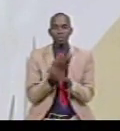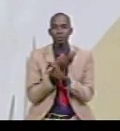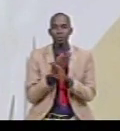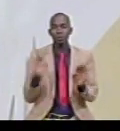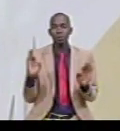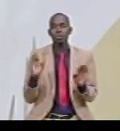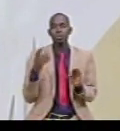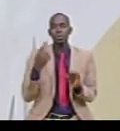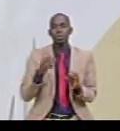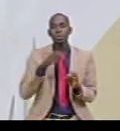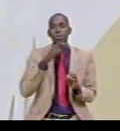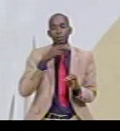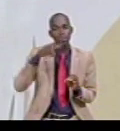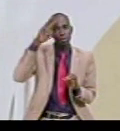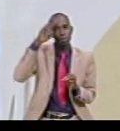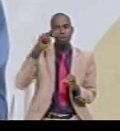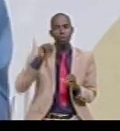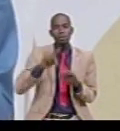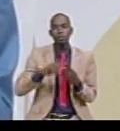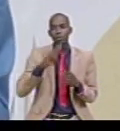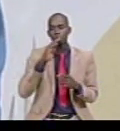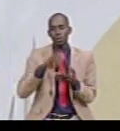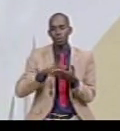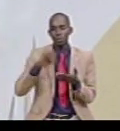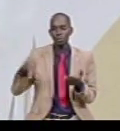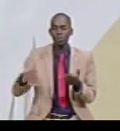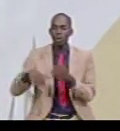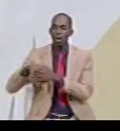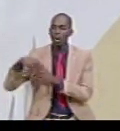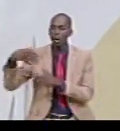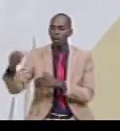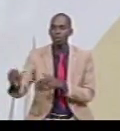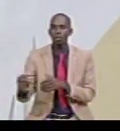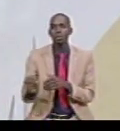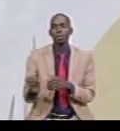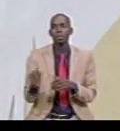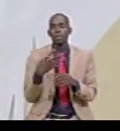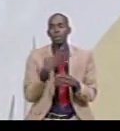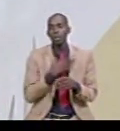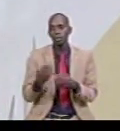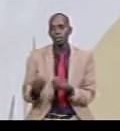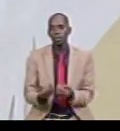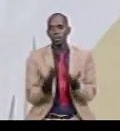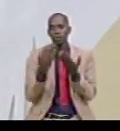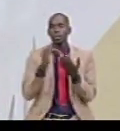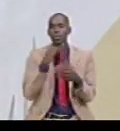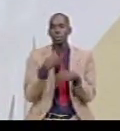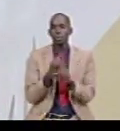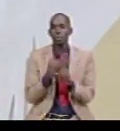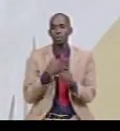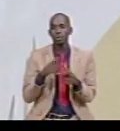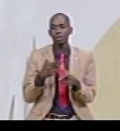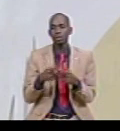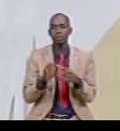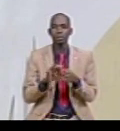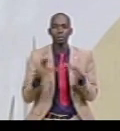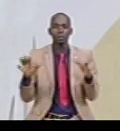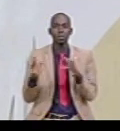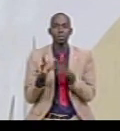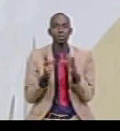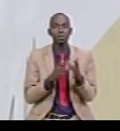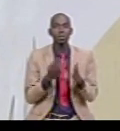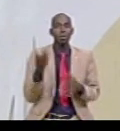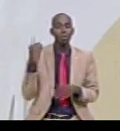to be taken outside the calm and the sacrifice is made on his release Jesus was taken